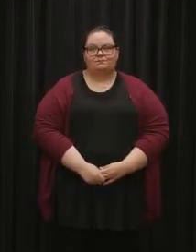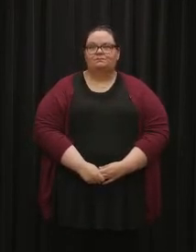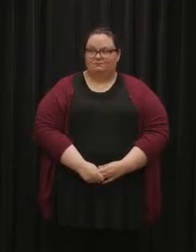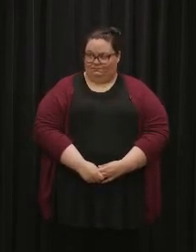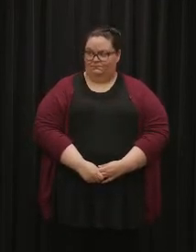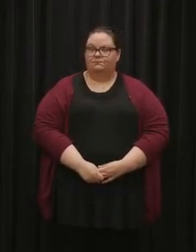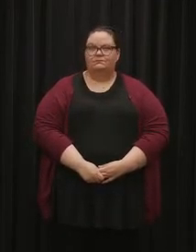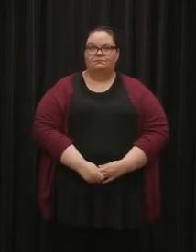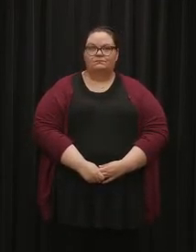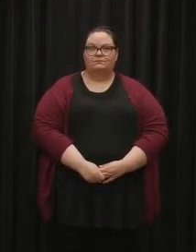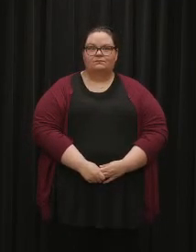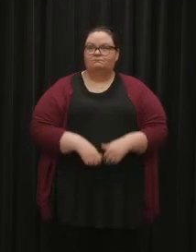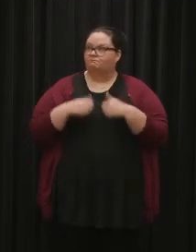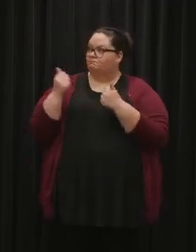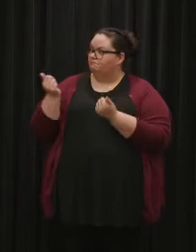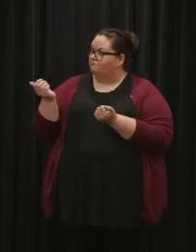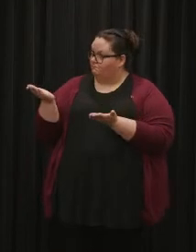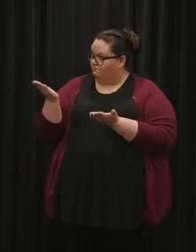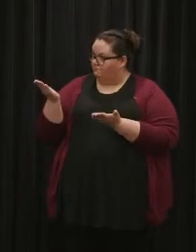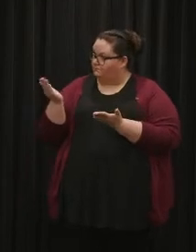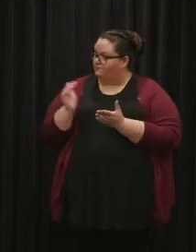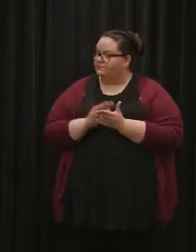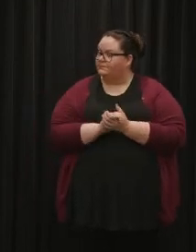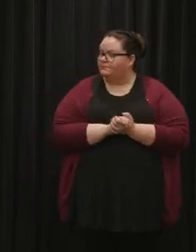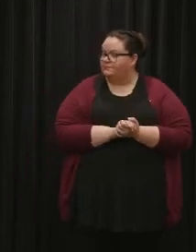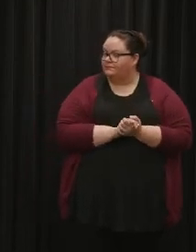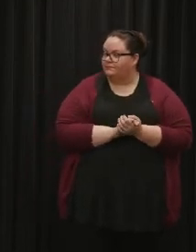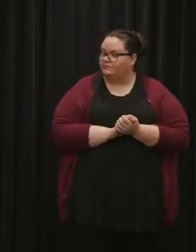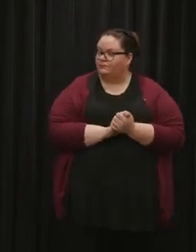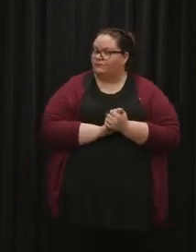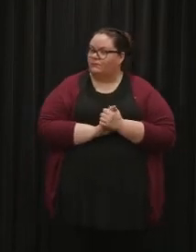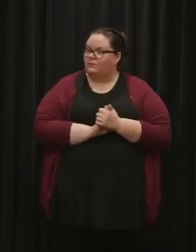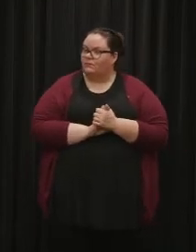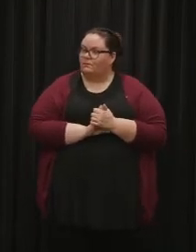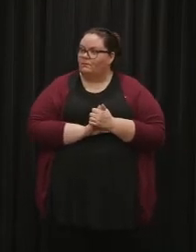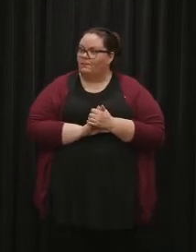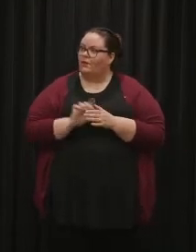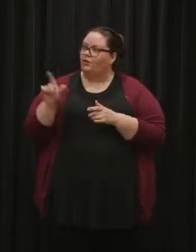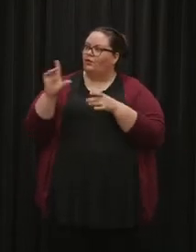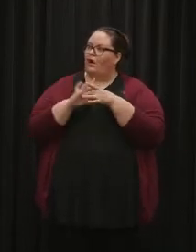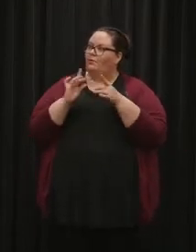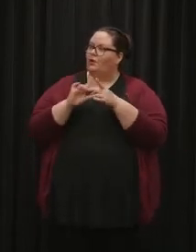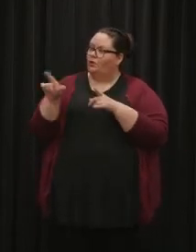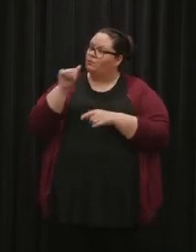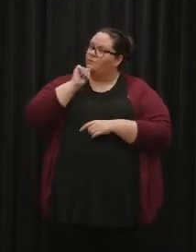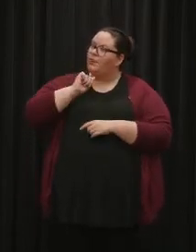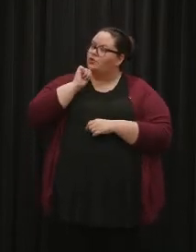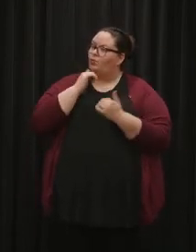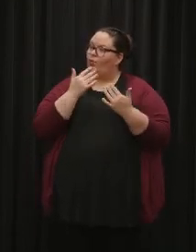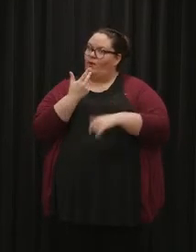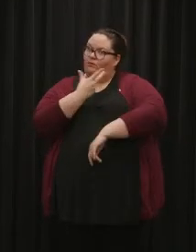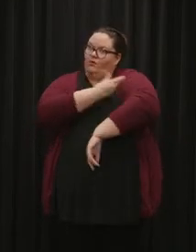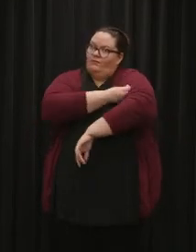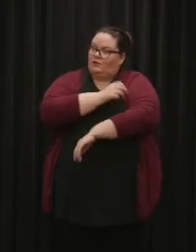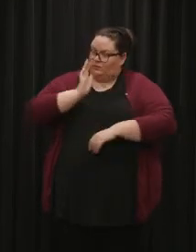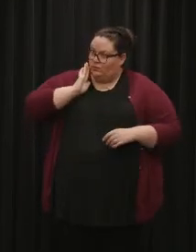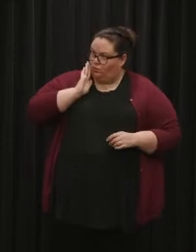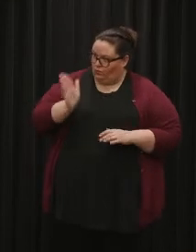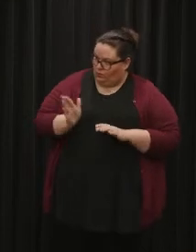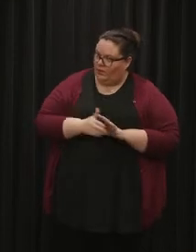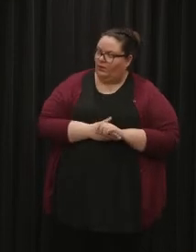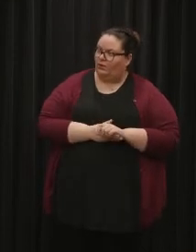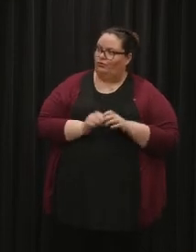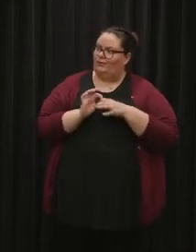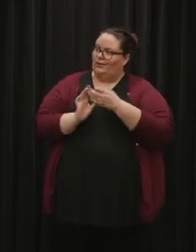Hi, yes, my question for Dr. Russell. You said that you were going to wait your turn to get the vaccine in terms of